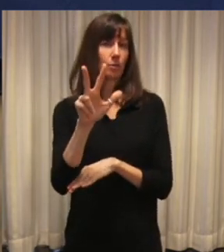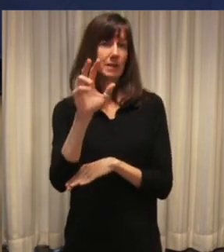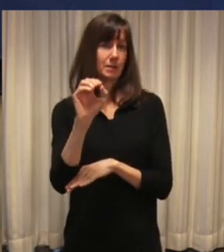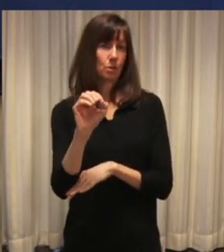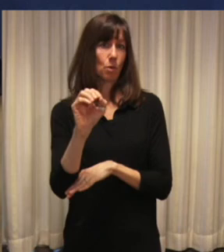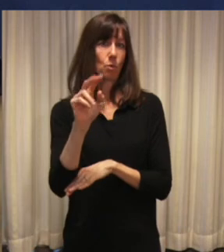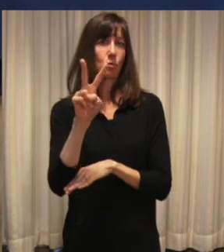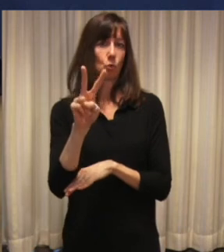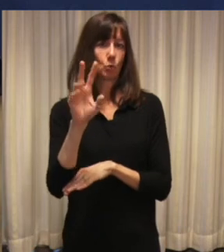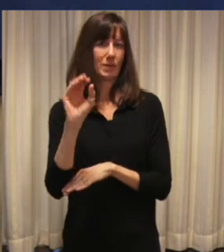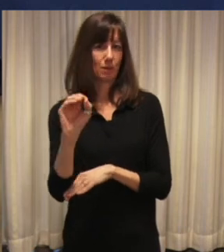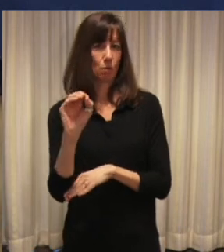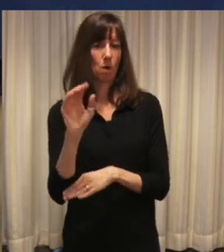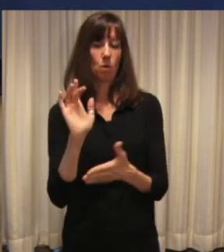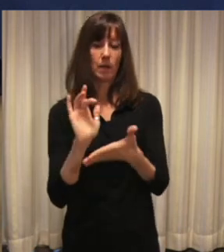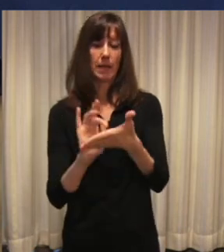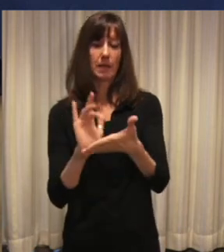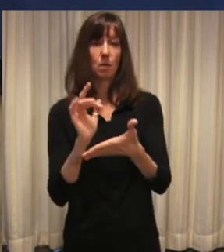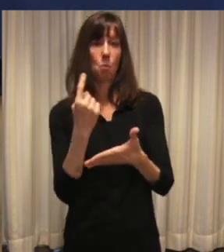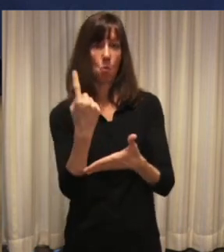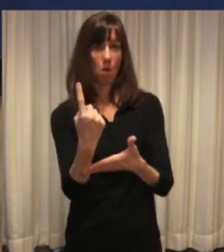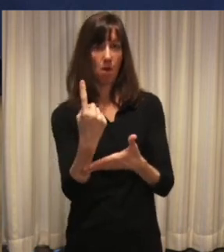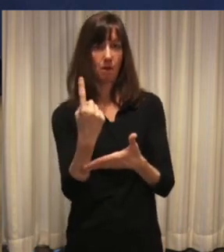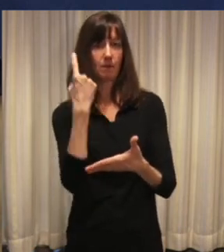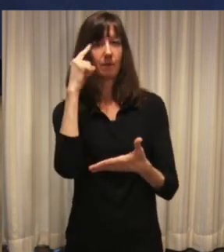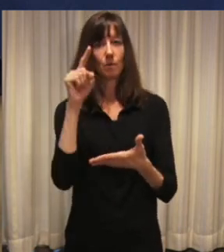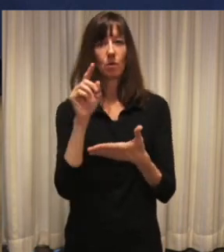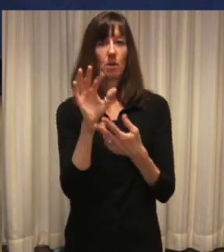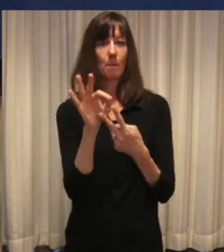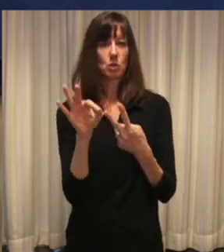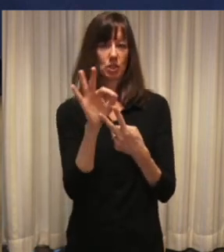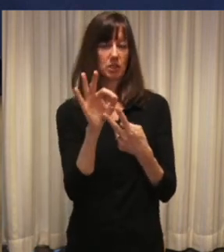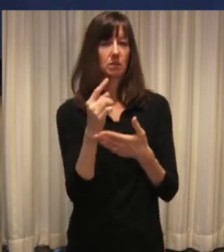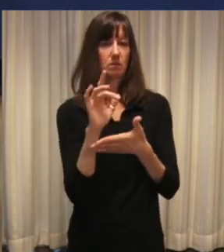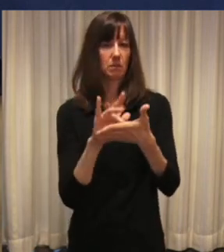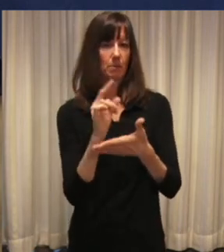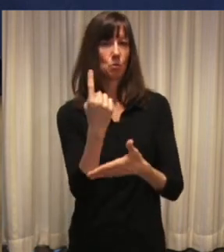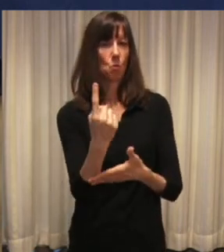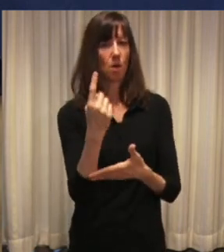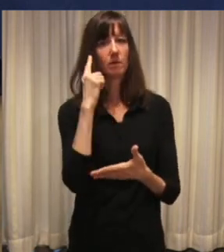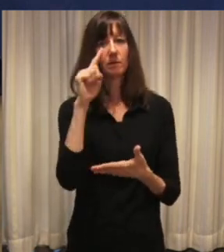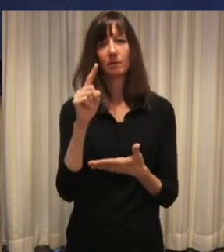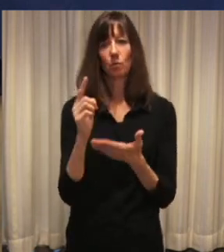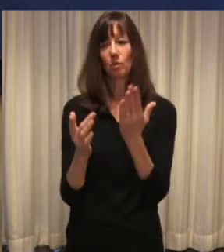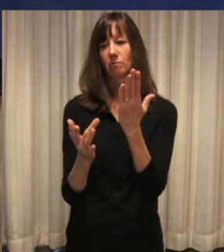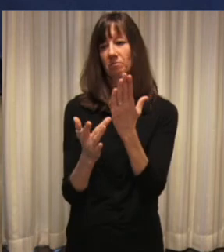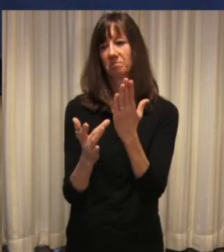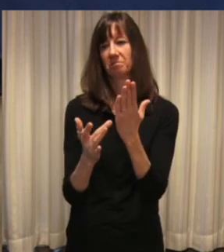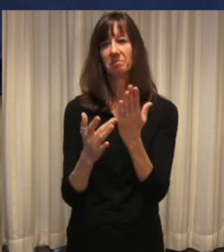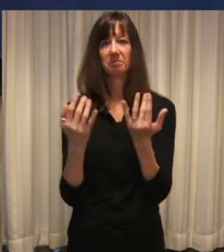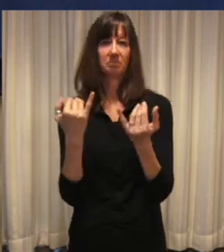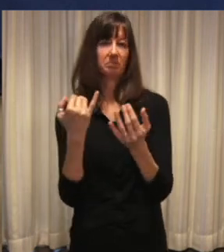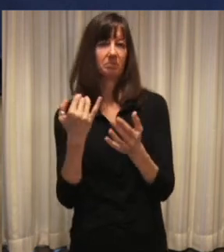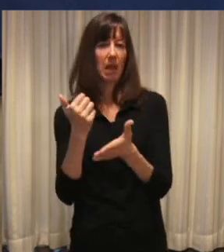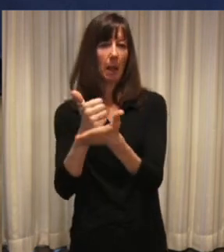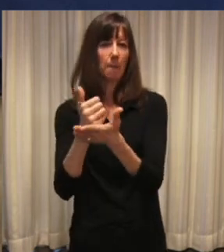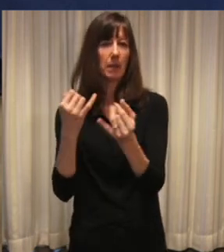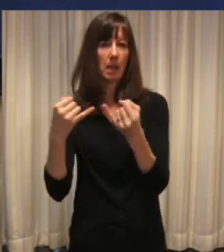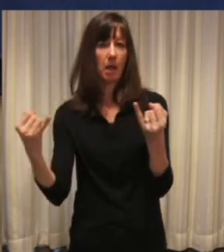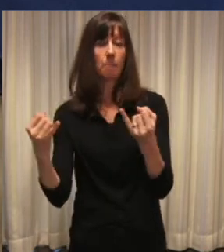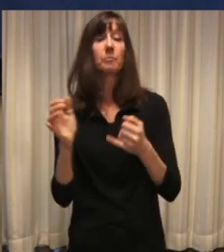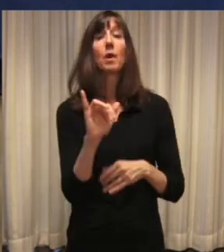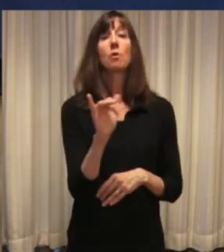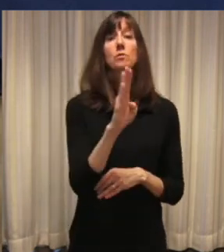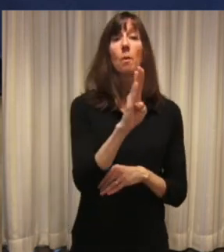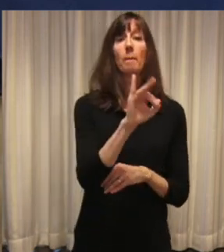943-3020, and you select option 1. And then we also have tech support for parents and students that it's with our bilingual family